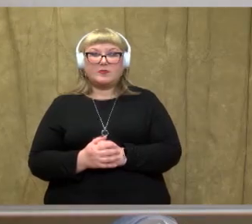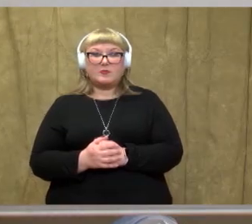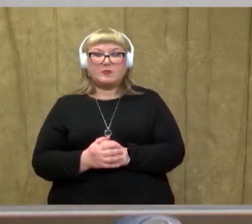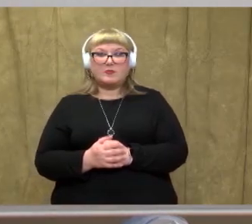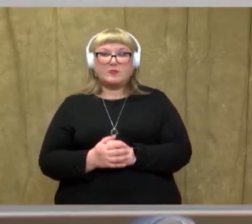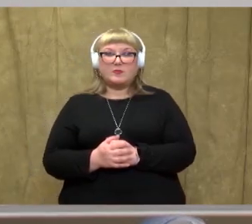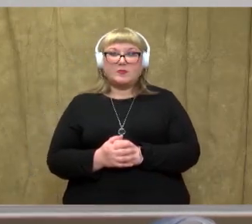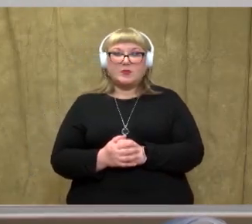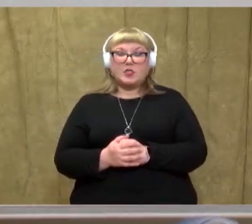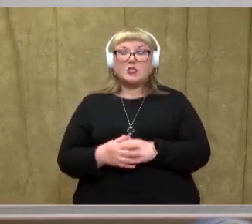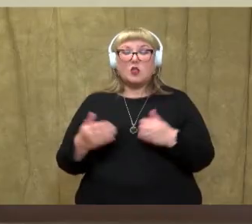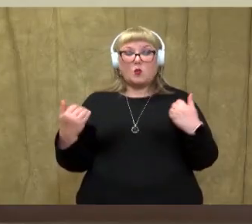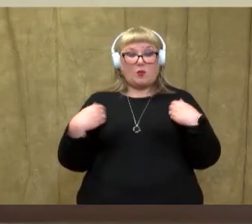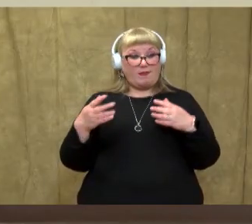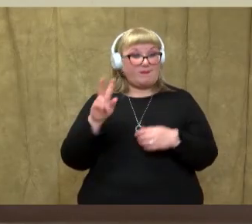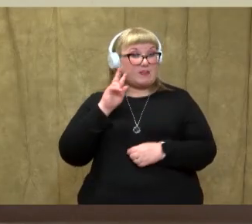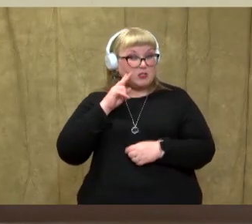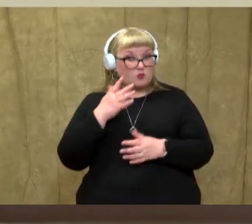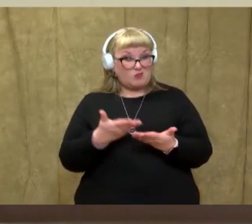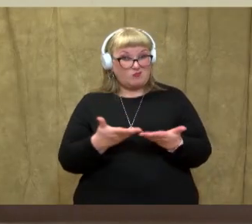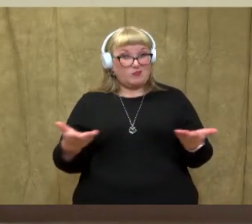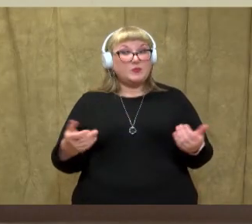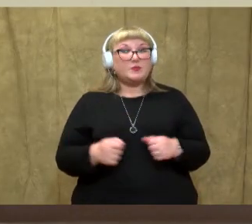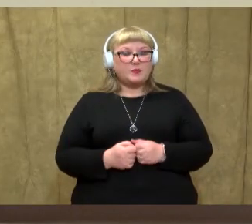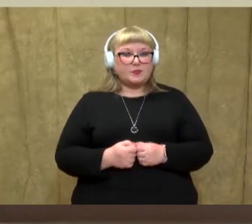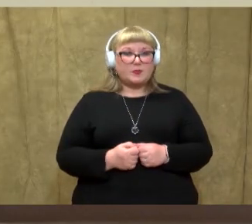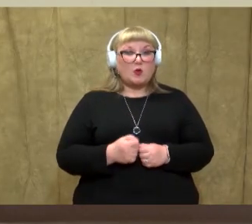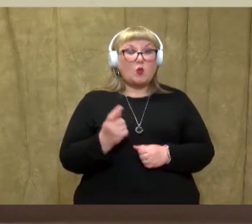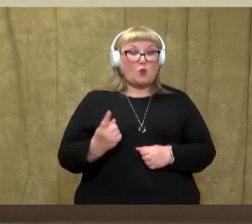So let's lay out our vegetables. 1,